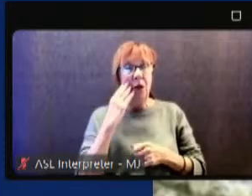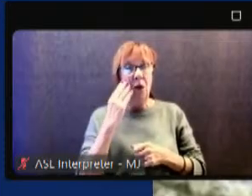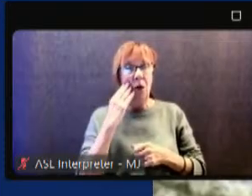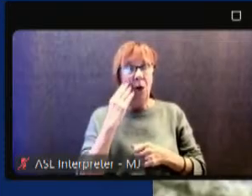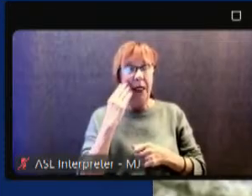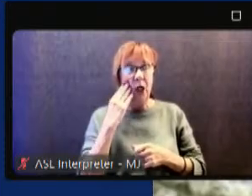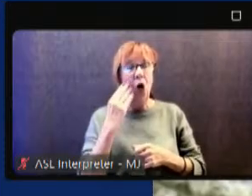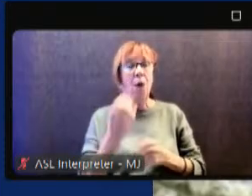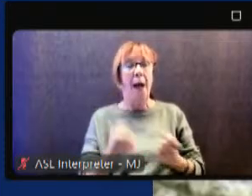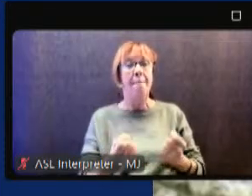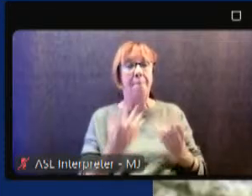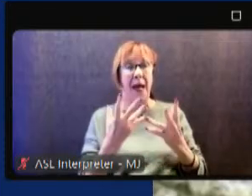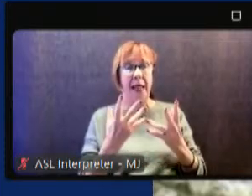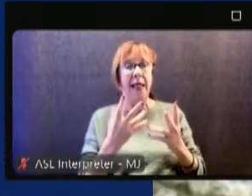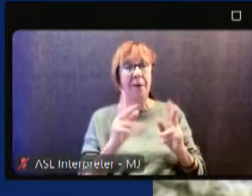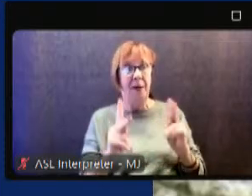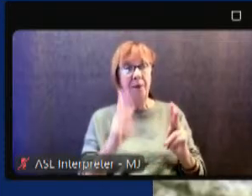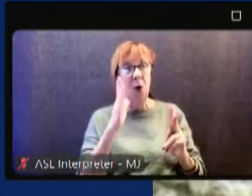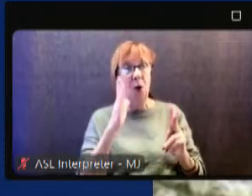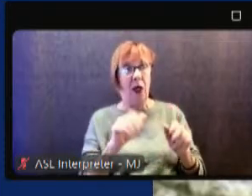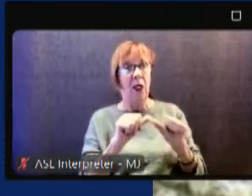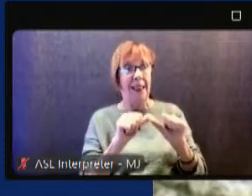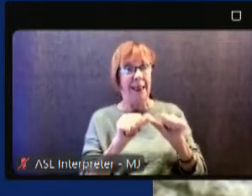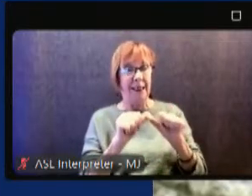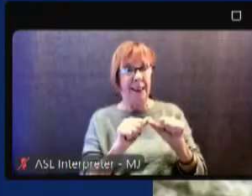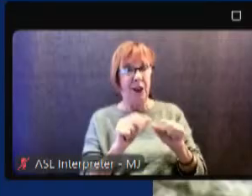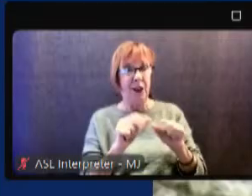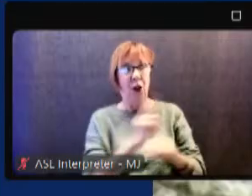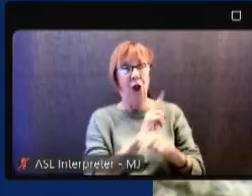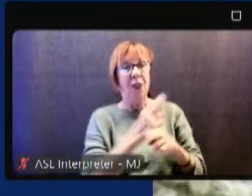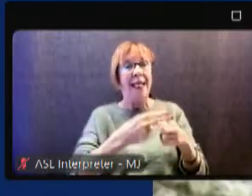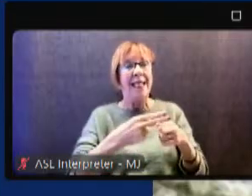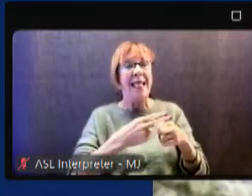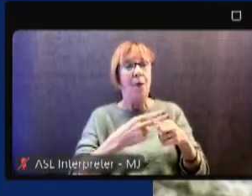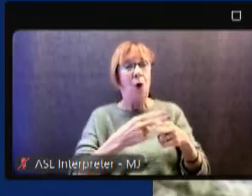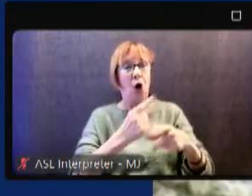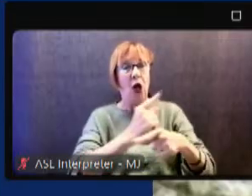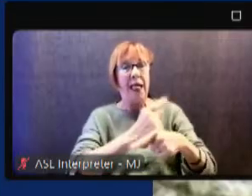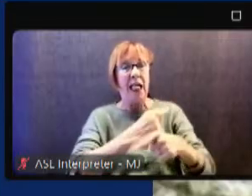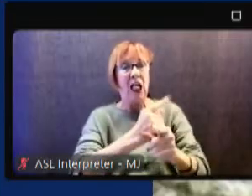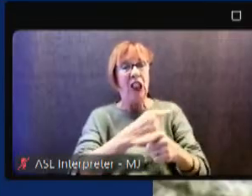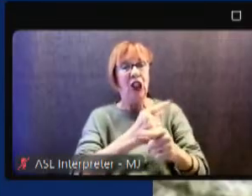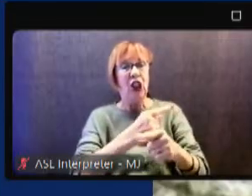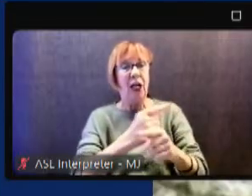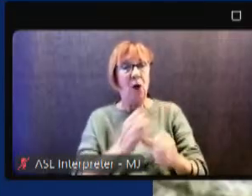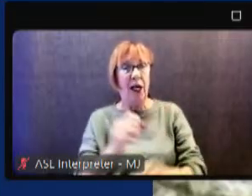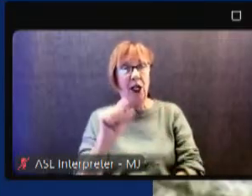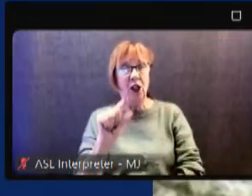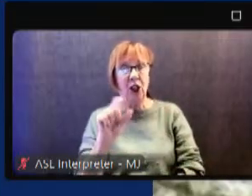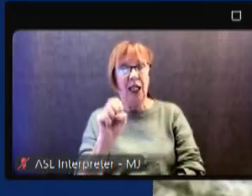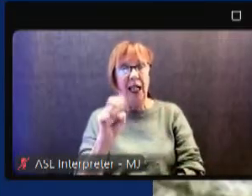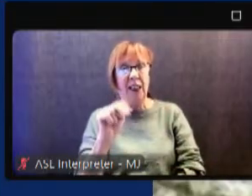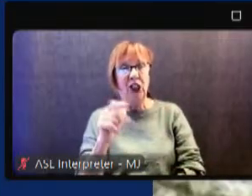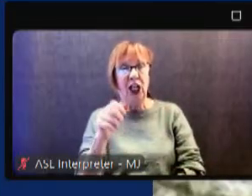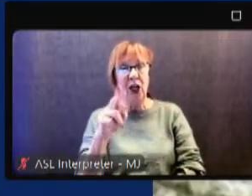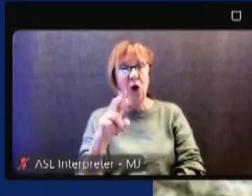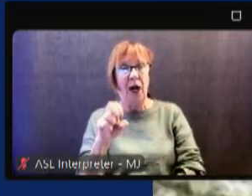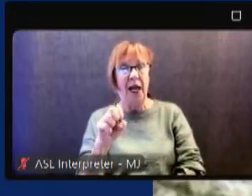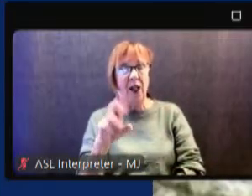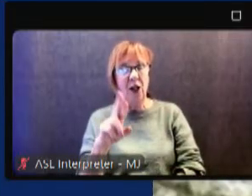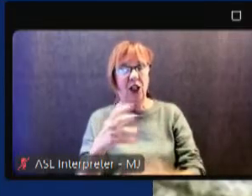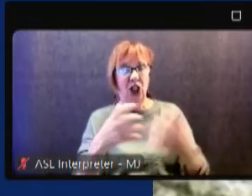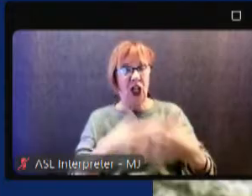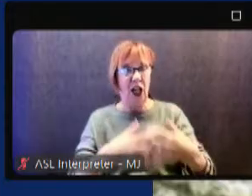on temporary generation for perhaps the next several months. As many of you know, after the wildfires